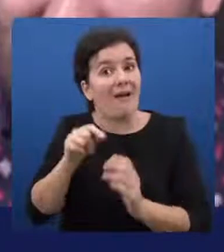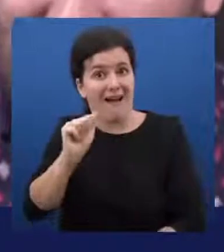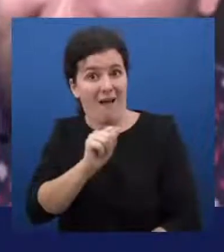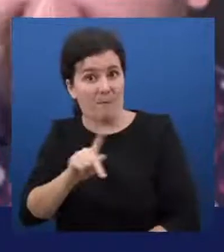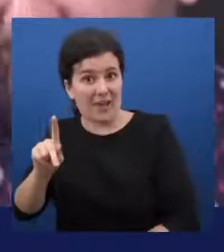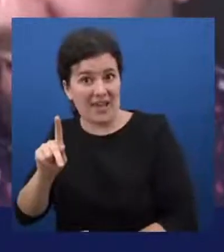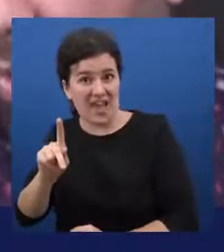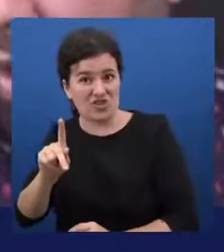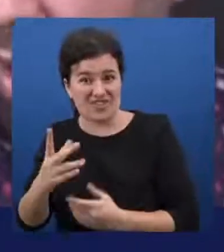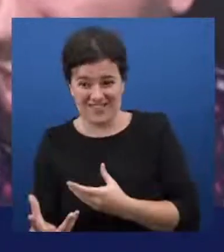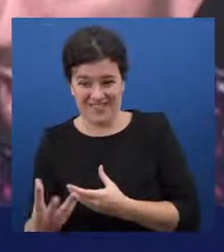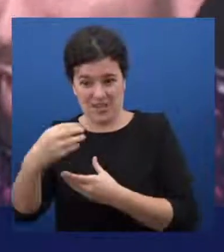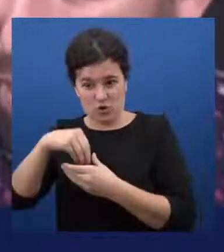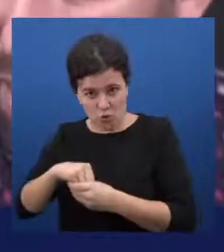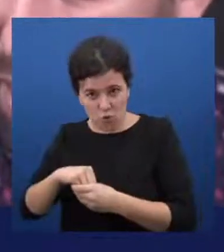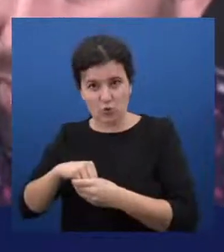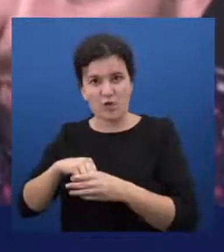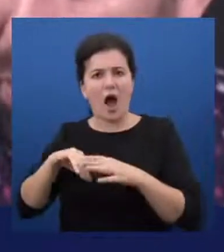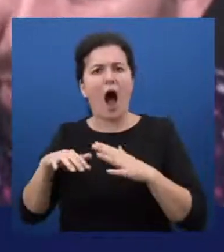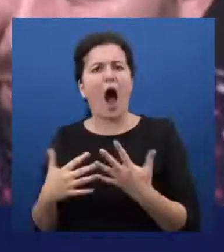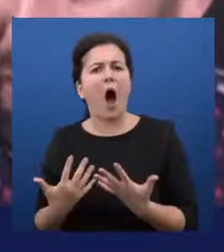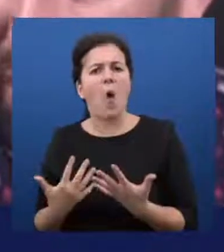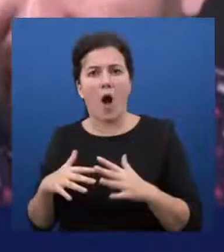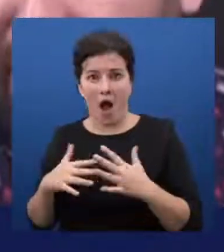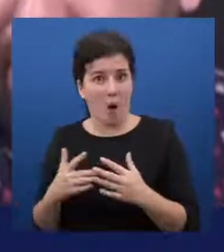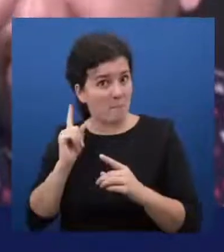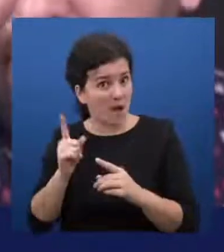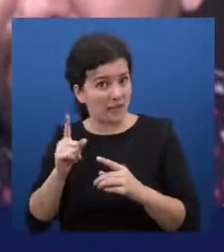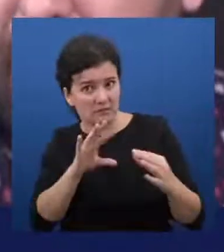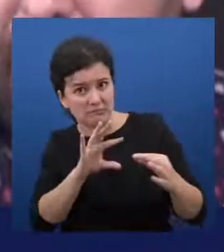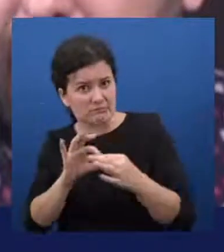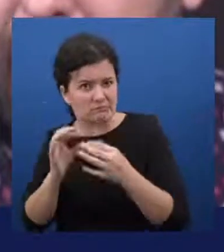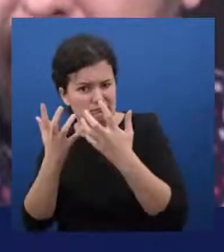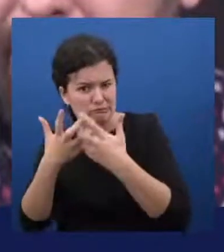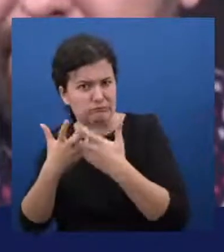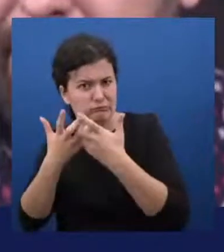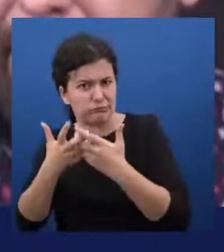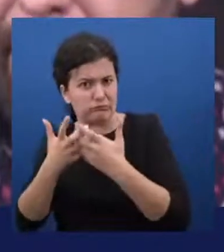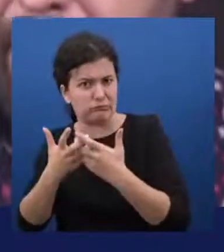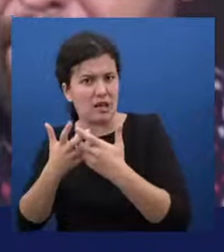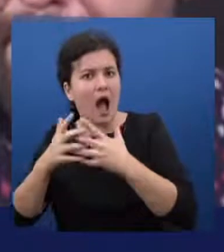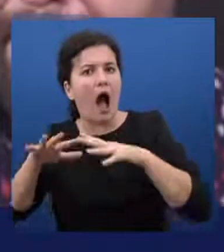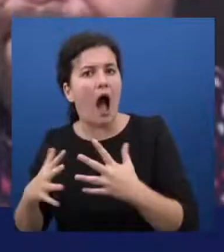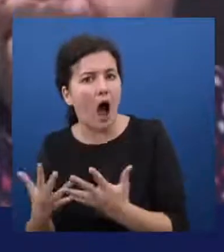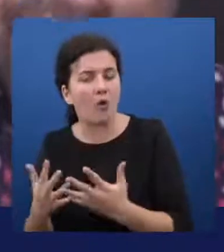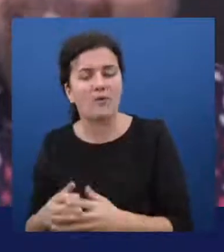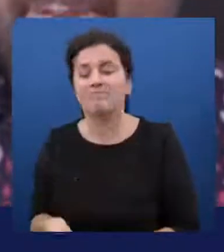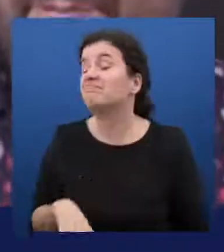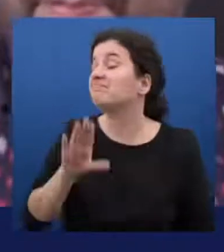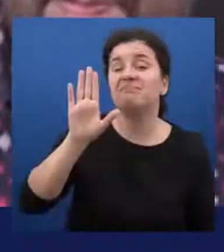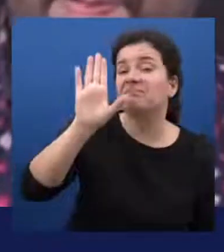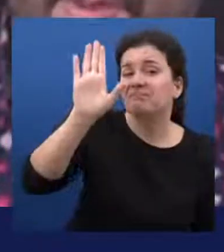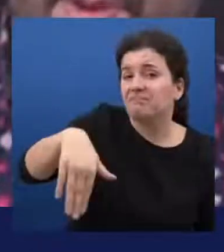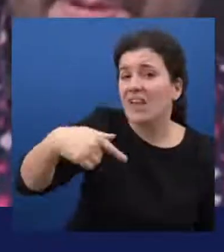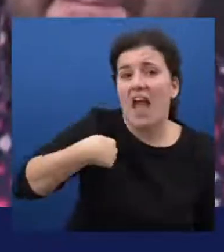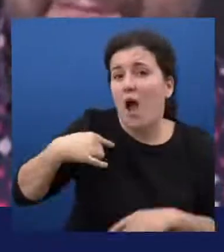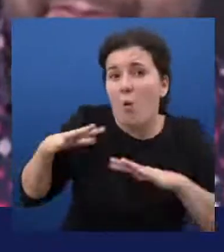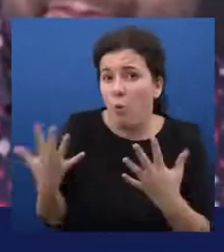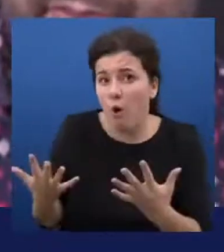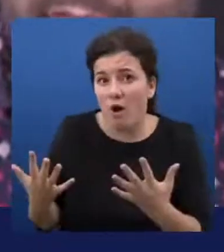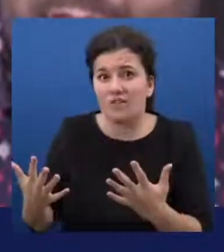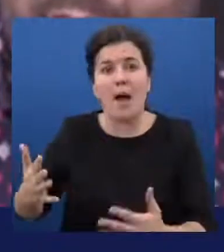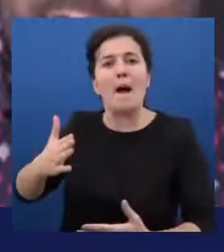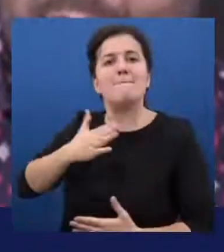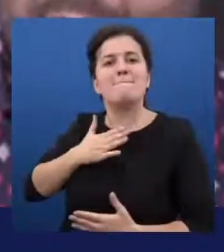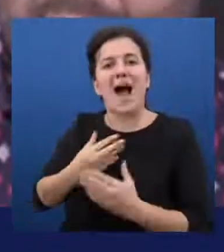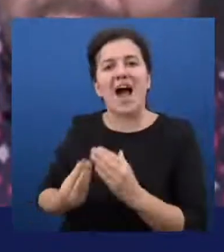you have to do to make it work now. Well, not so many. And to set it up, the only extra thing I did was creating the resource. So